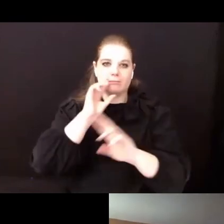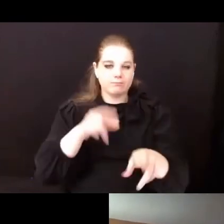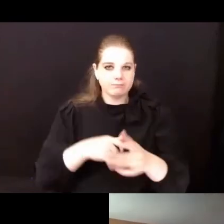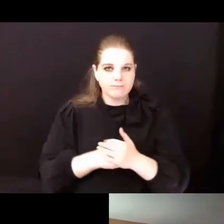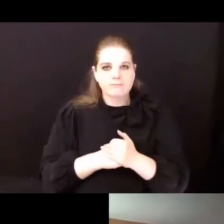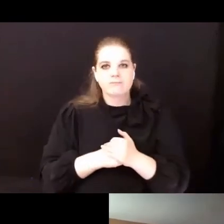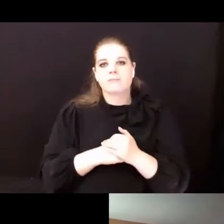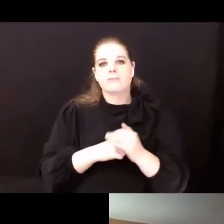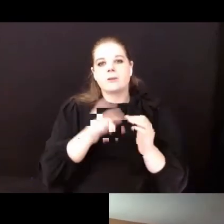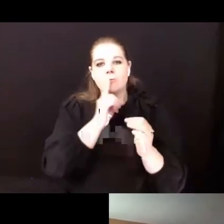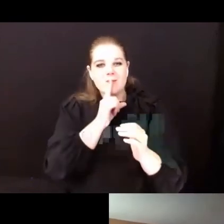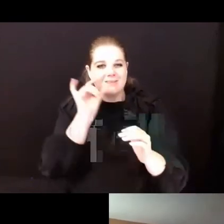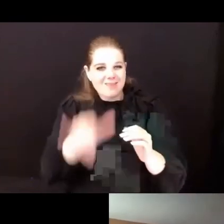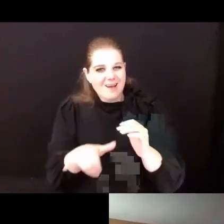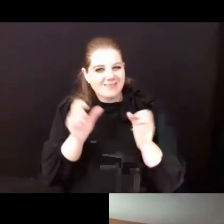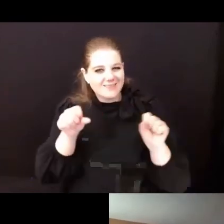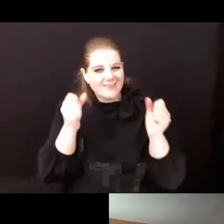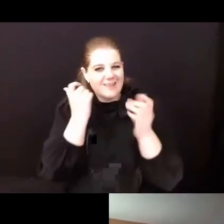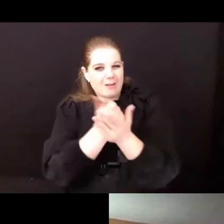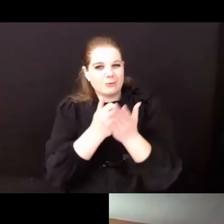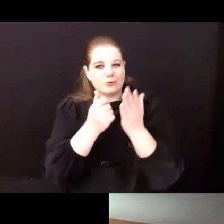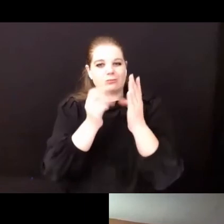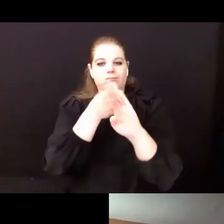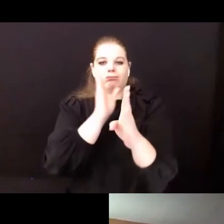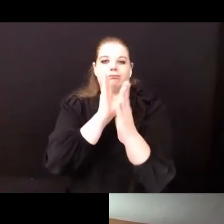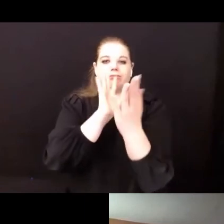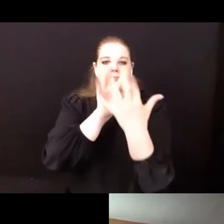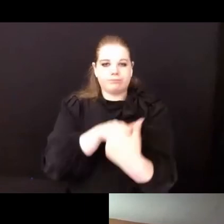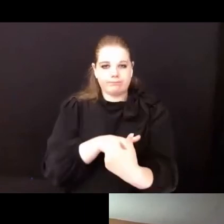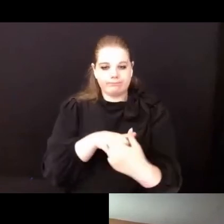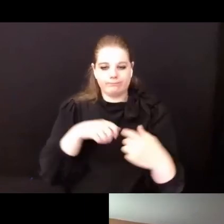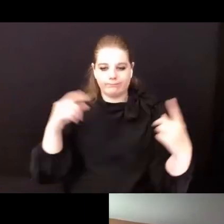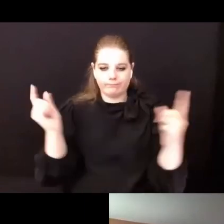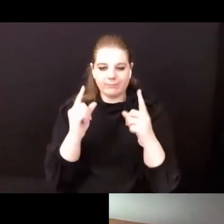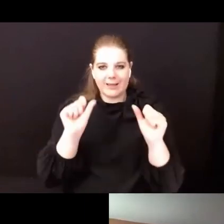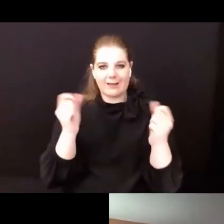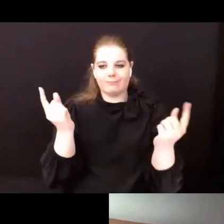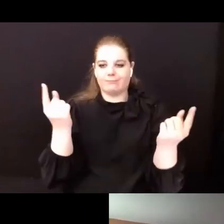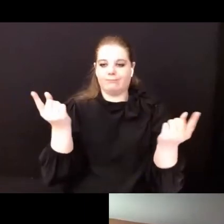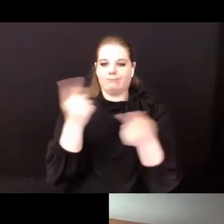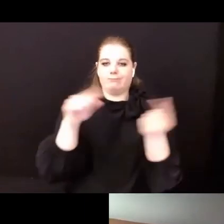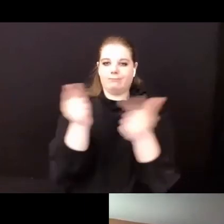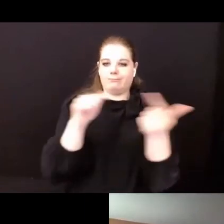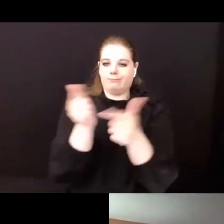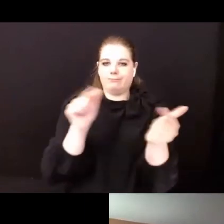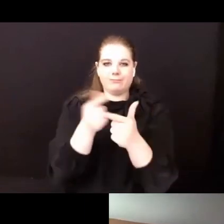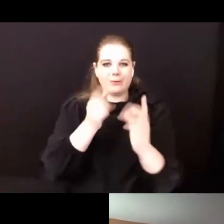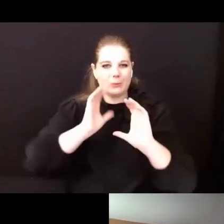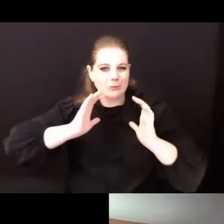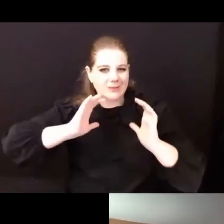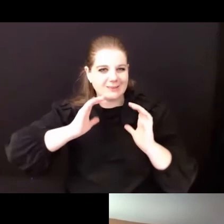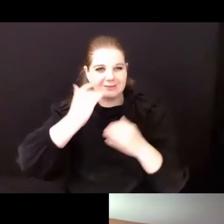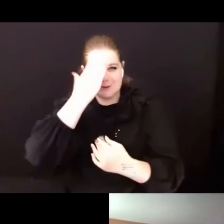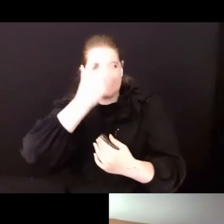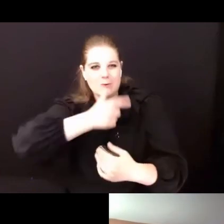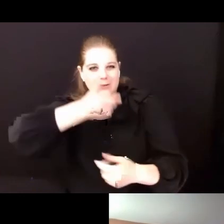those walls and have people start communicating and getting to know each other,